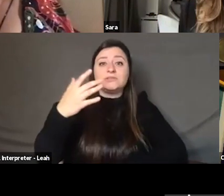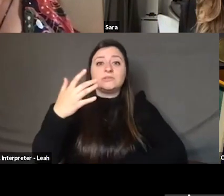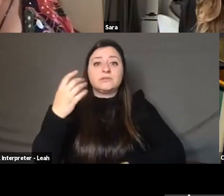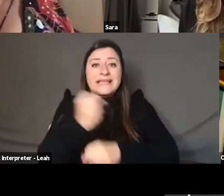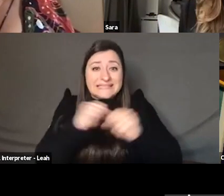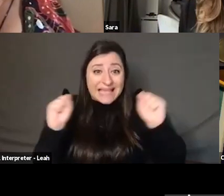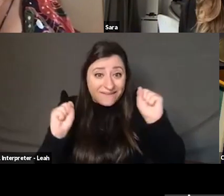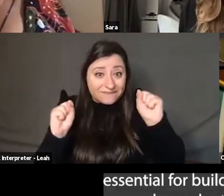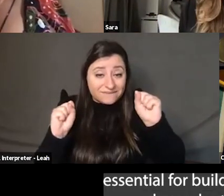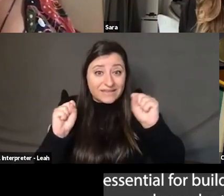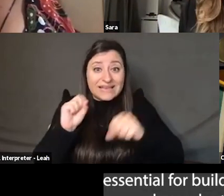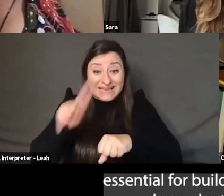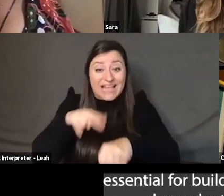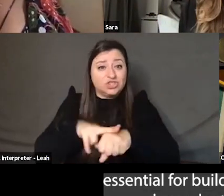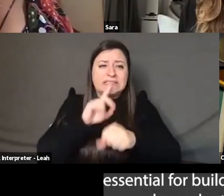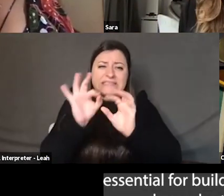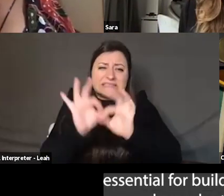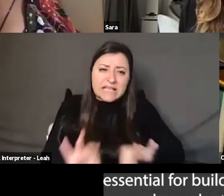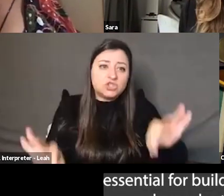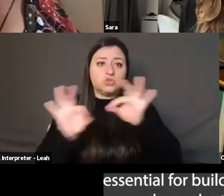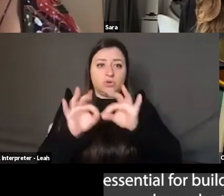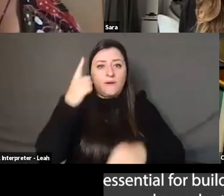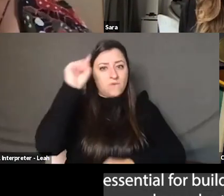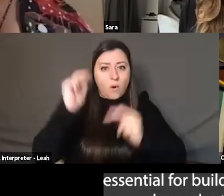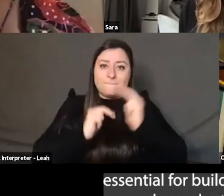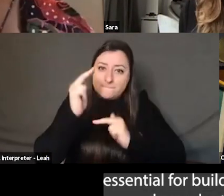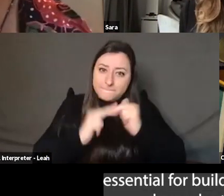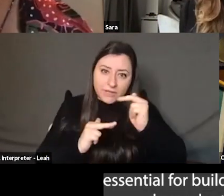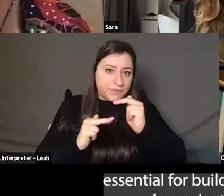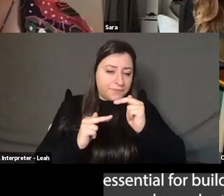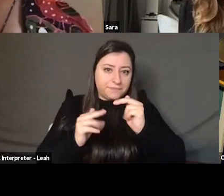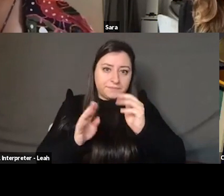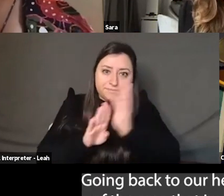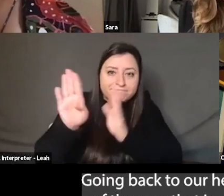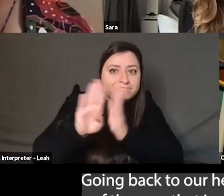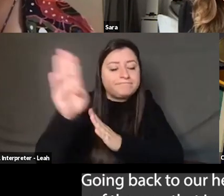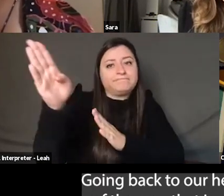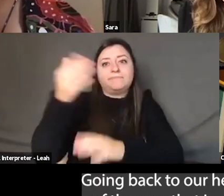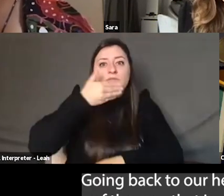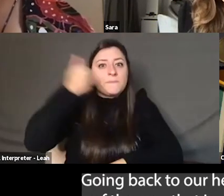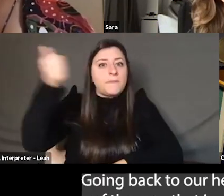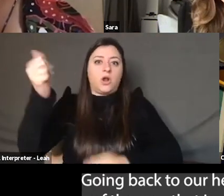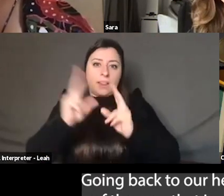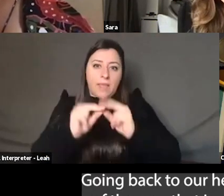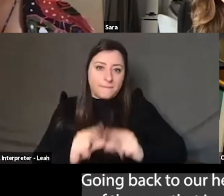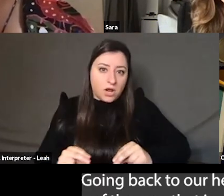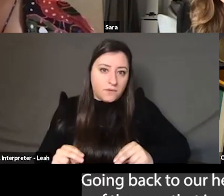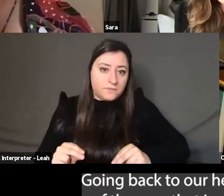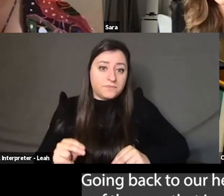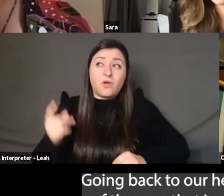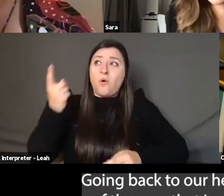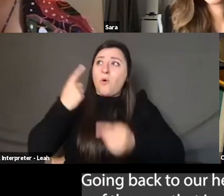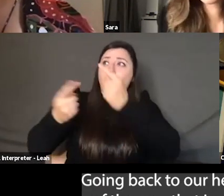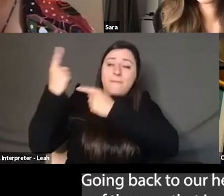saving nature is essential for building a sovereign, independent Lebanon. Going back to our heritage,